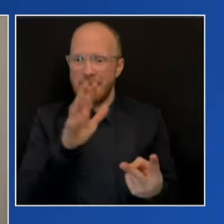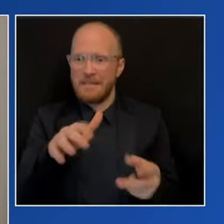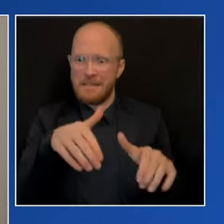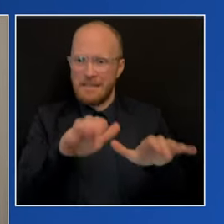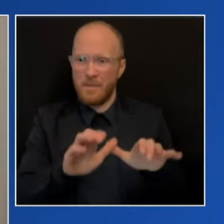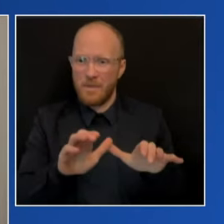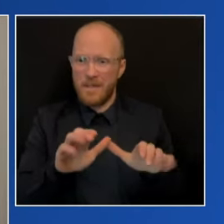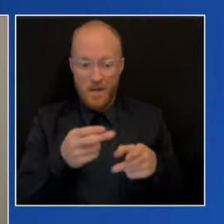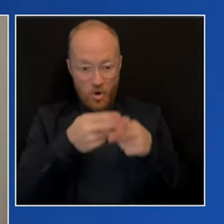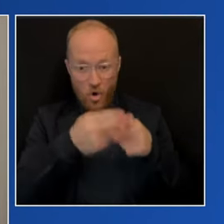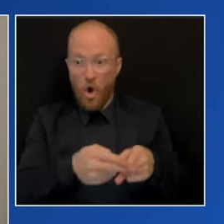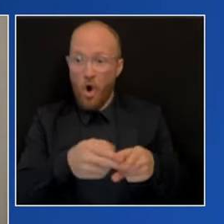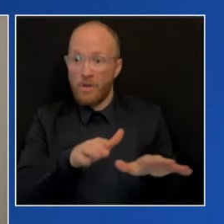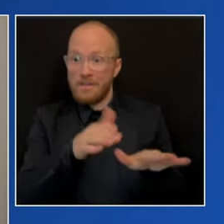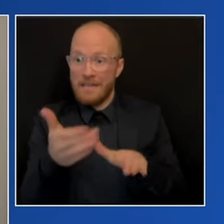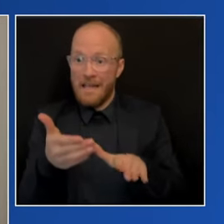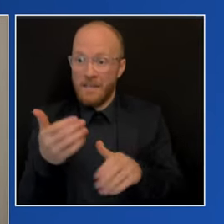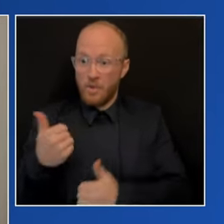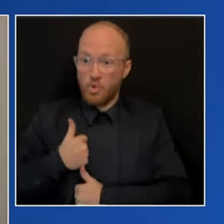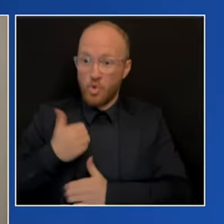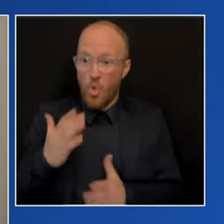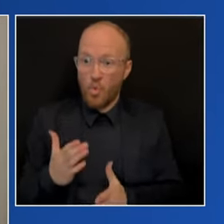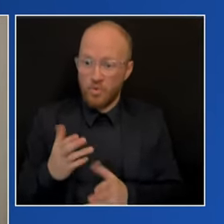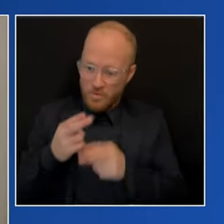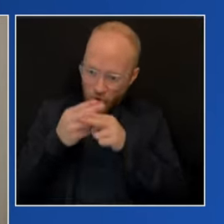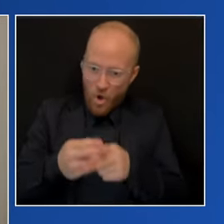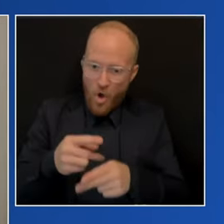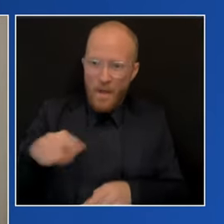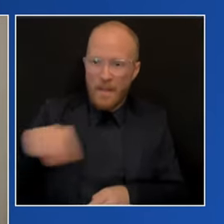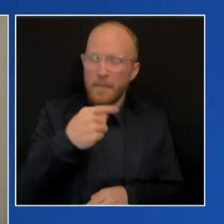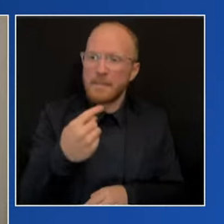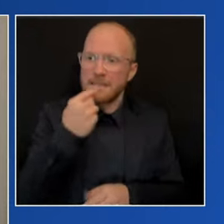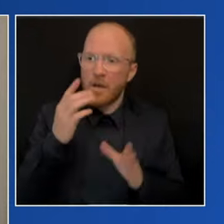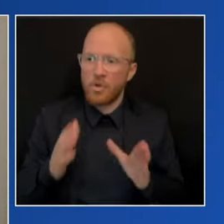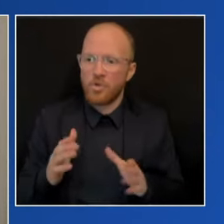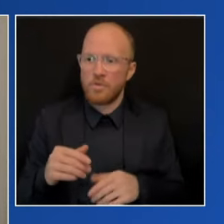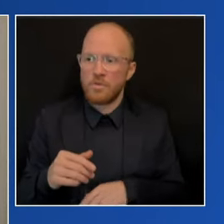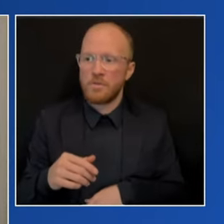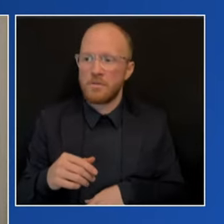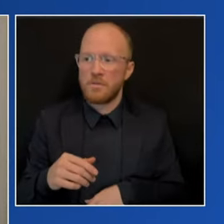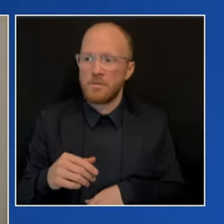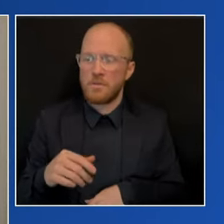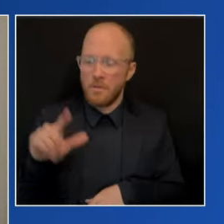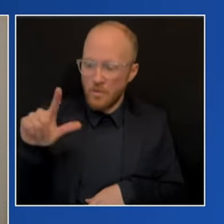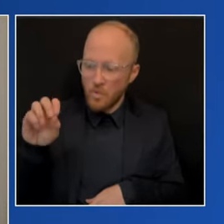dead soldiers suckers and losers. Remember that?